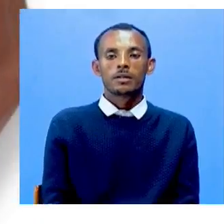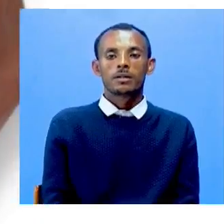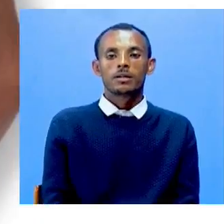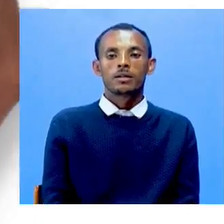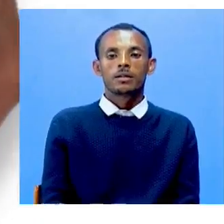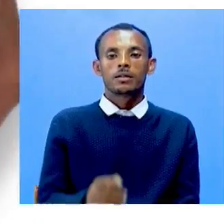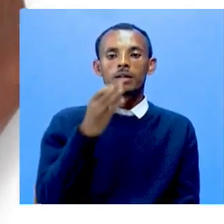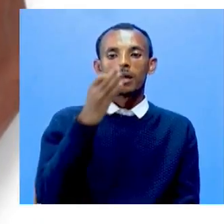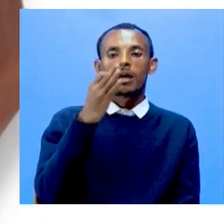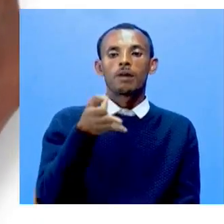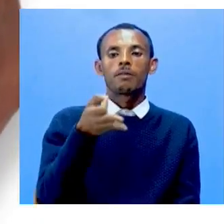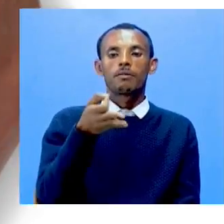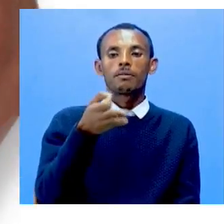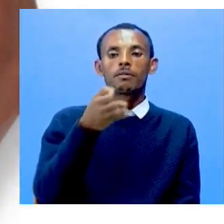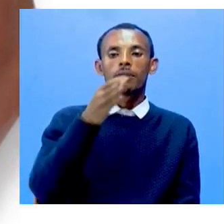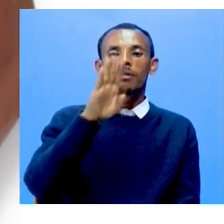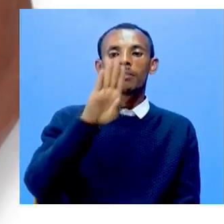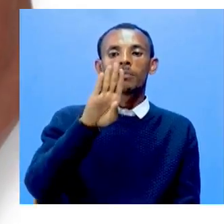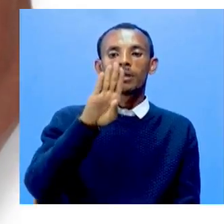FBE.